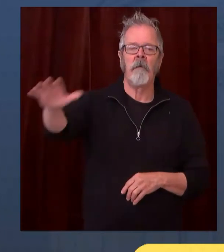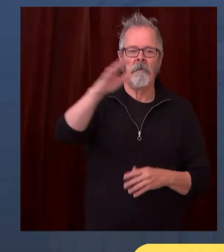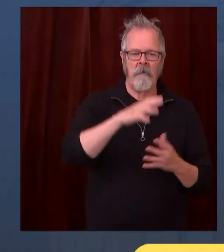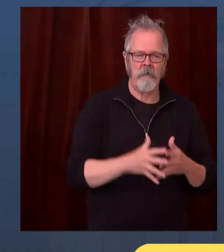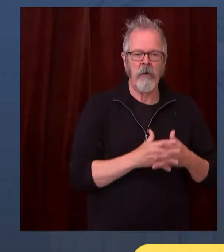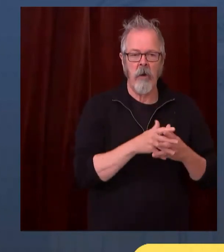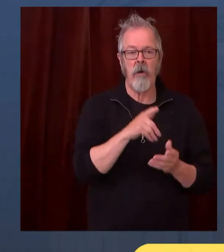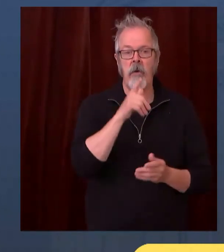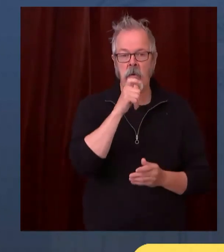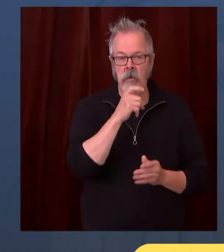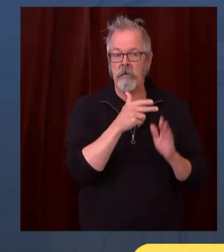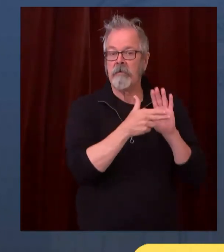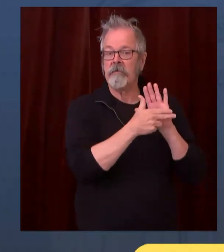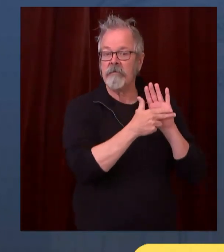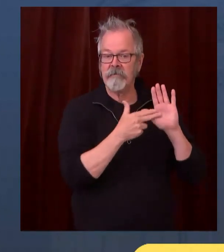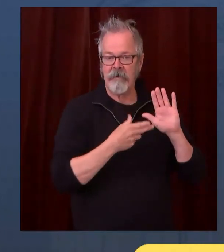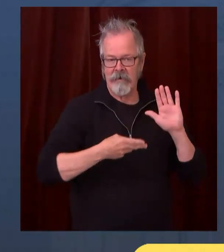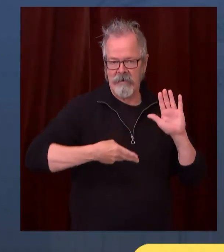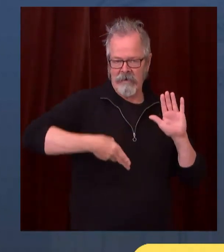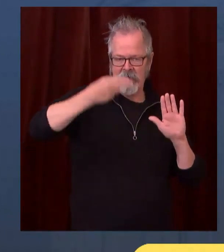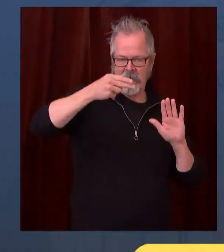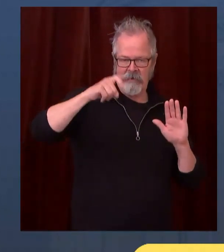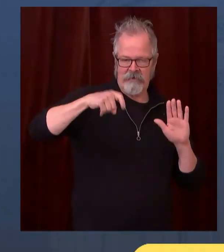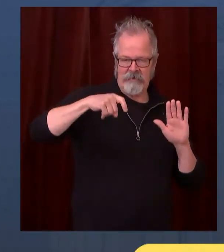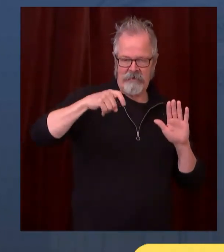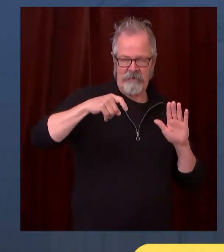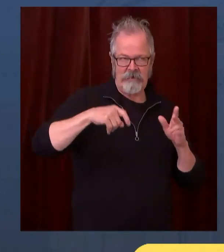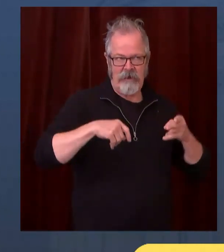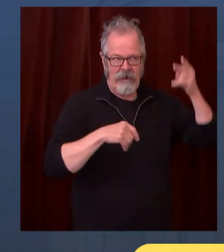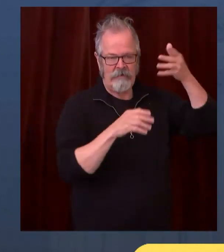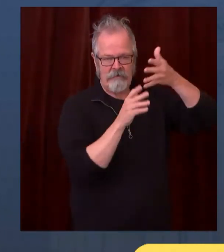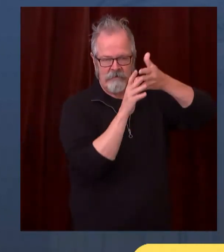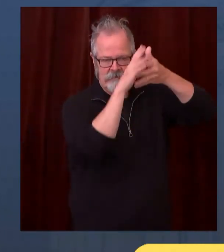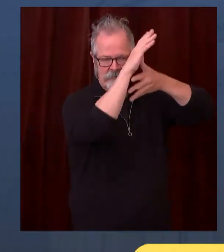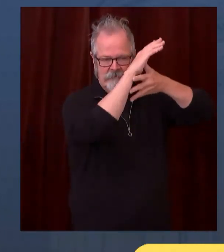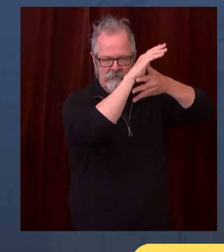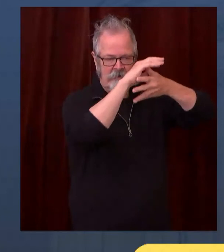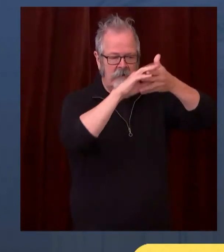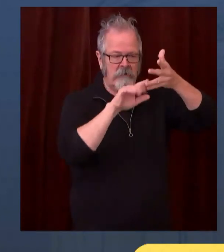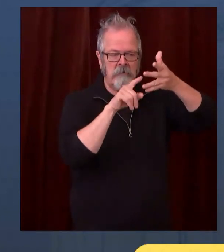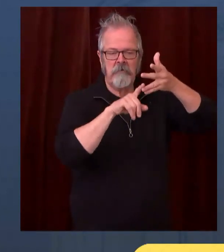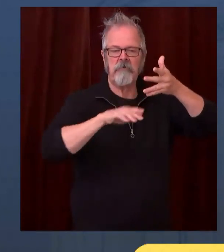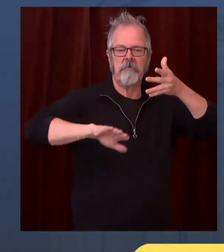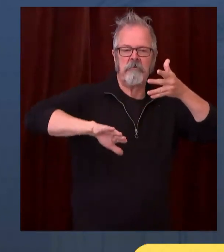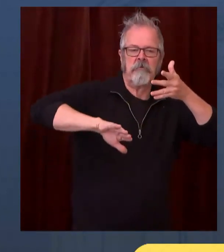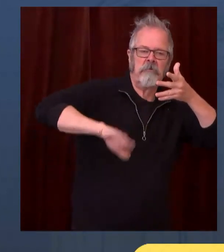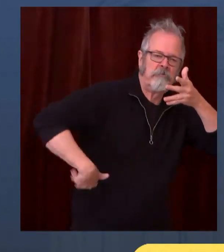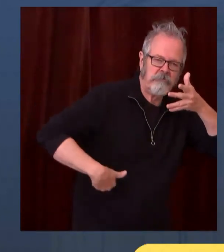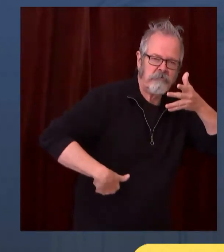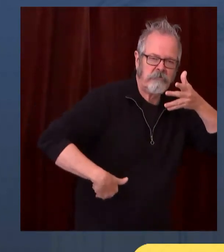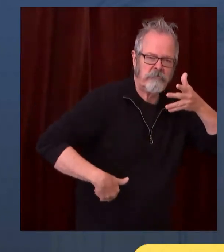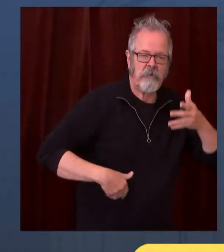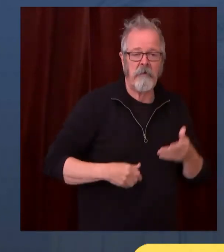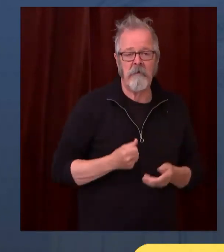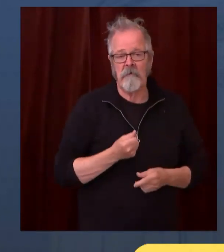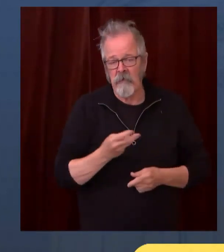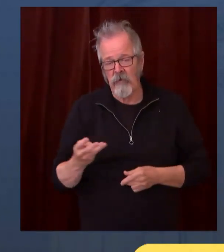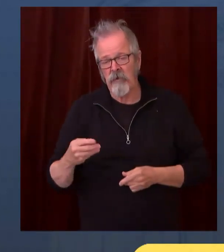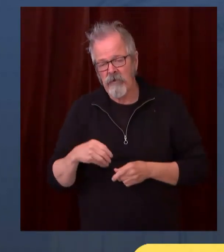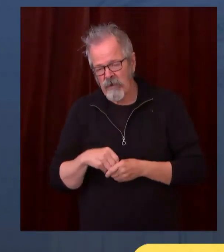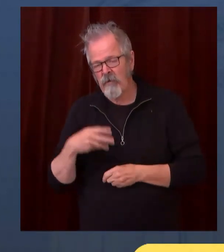are trickling into us. We have time for just a few more questions. Next comes from Alexis with the News